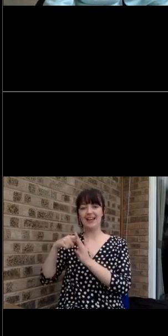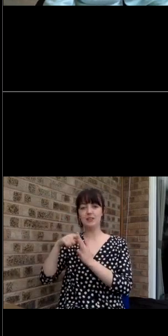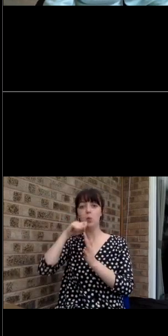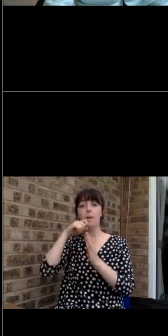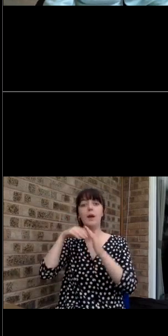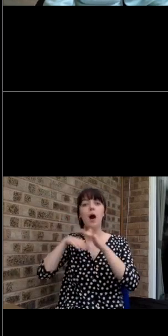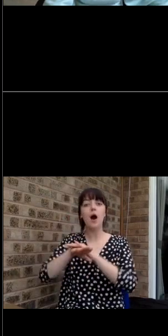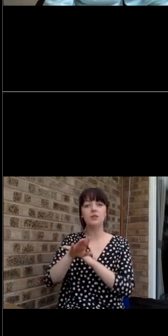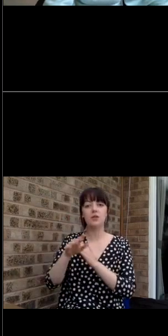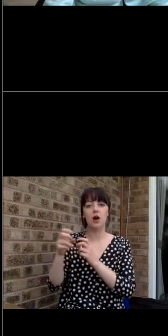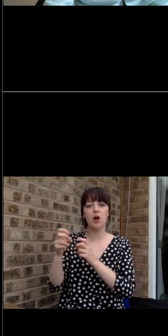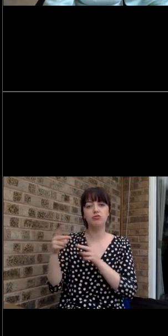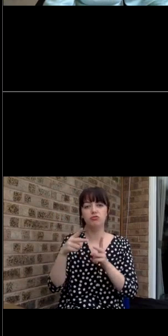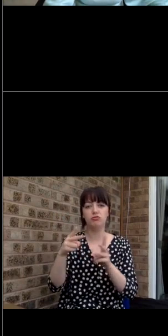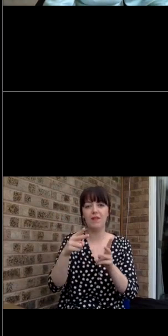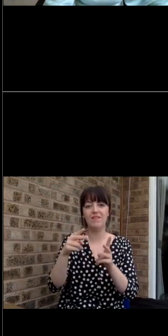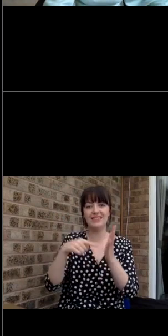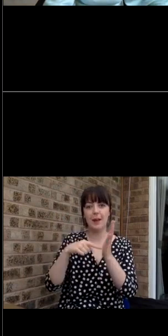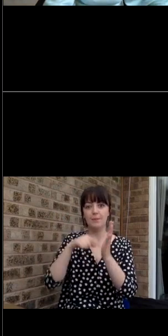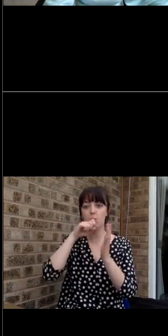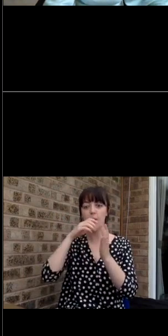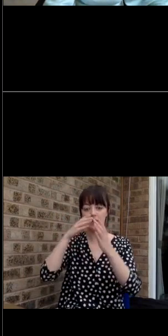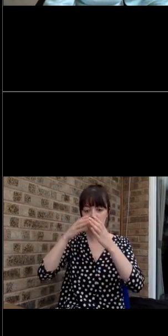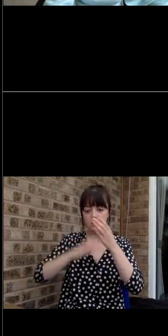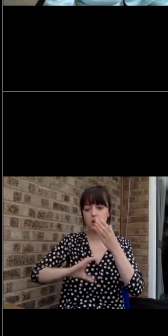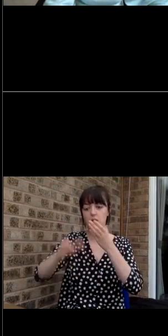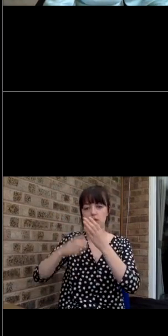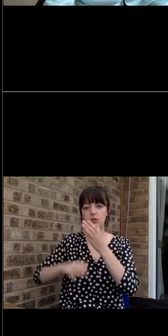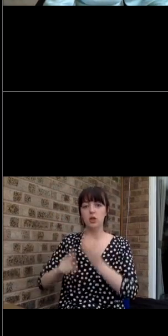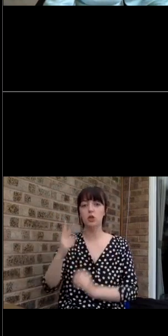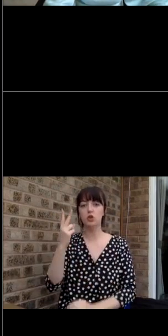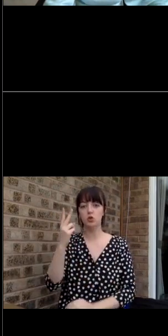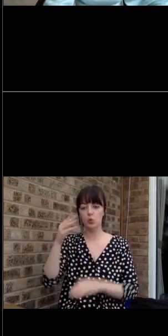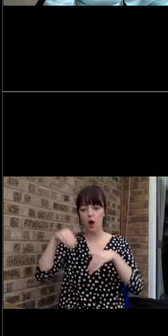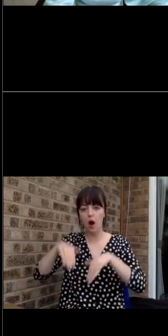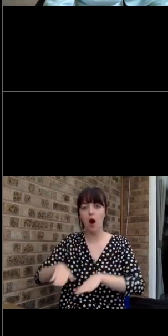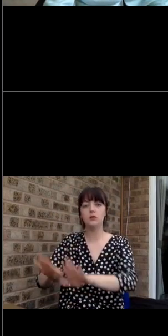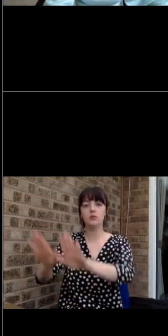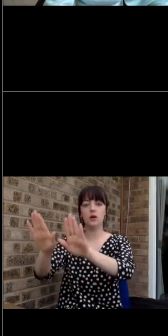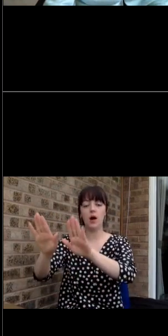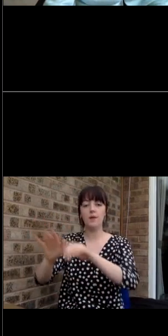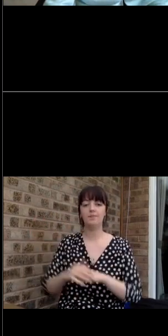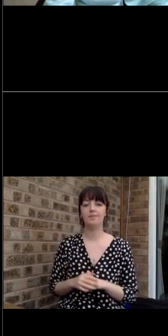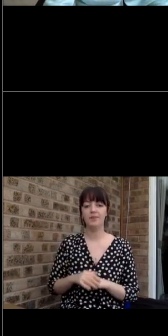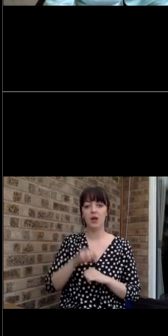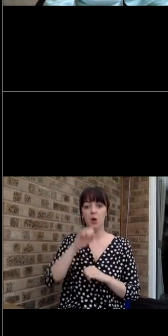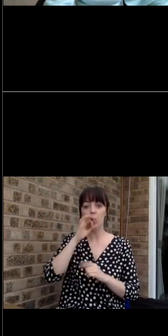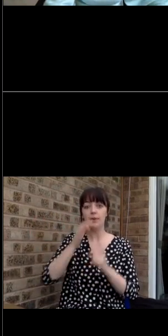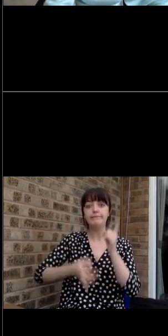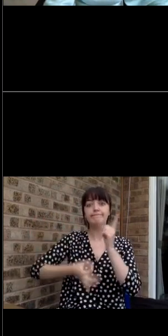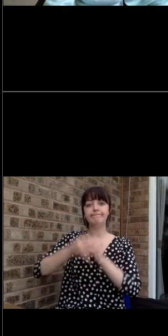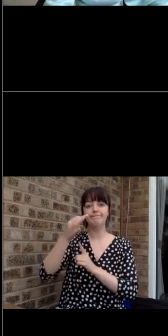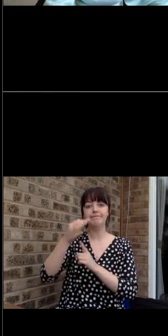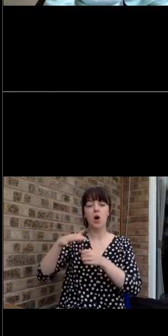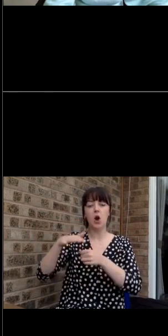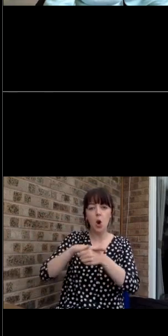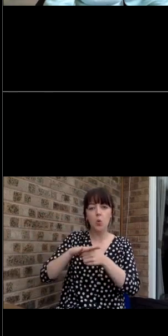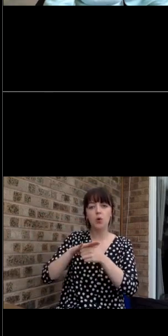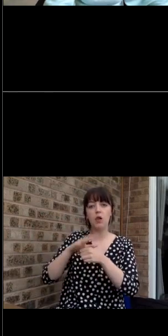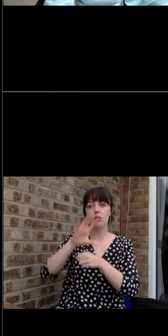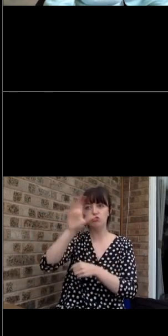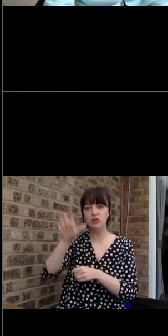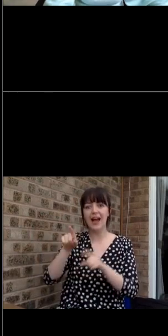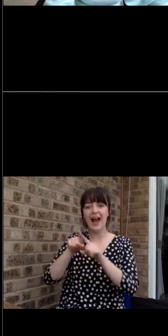Thames. It would almost double road capacity across the river east of London, boosting local, regional and national